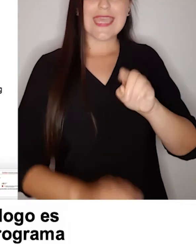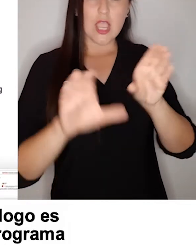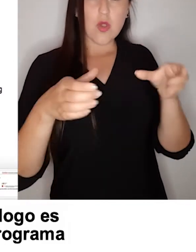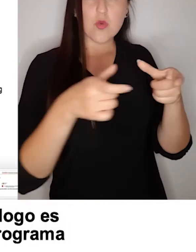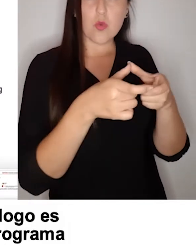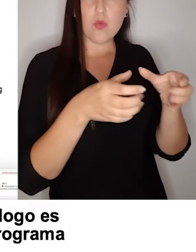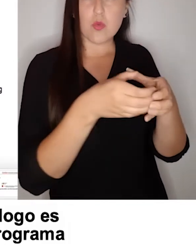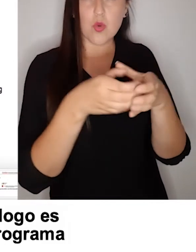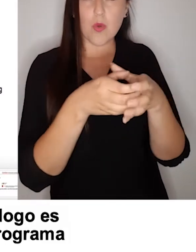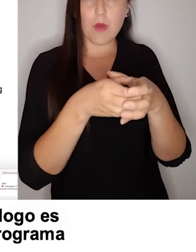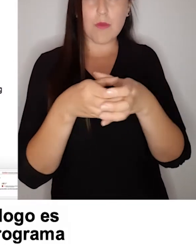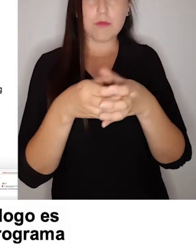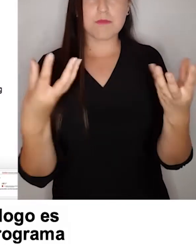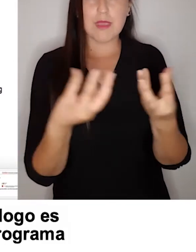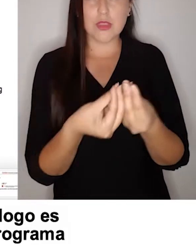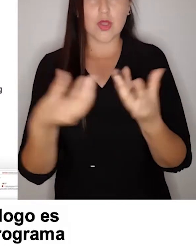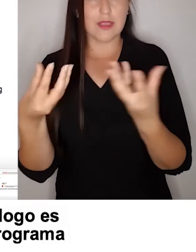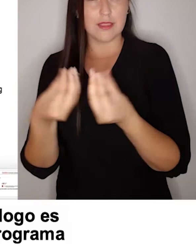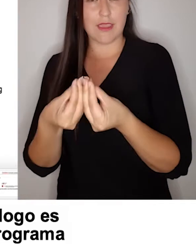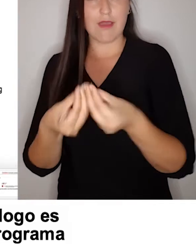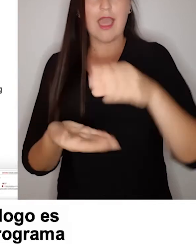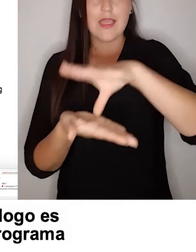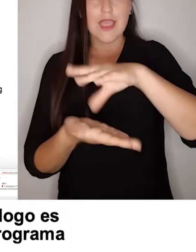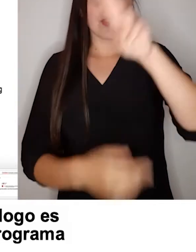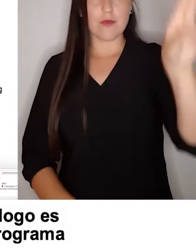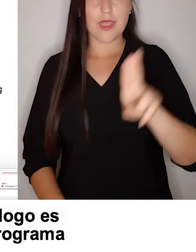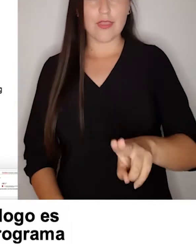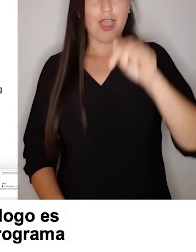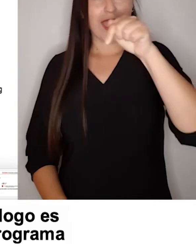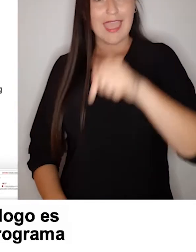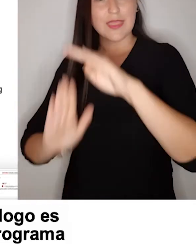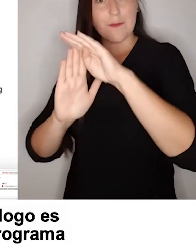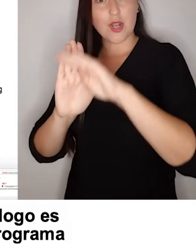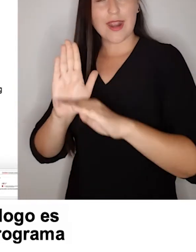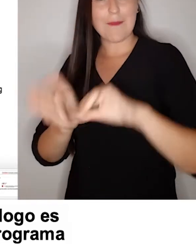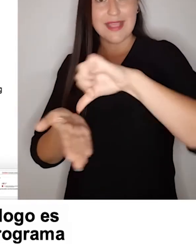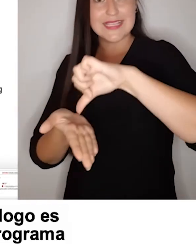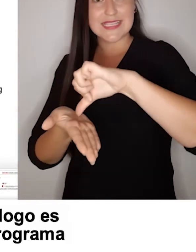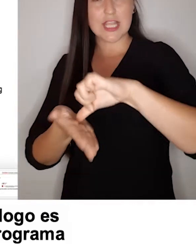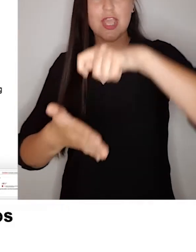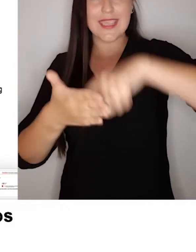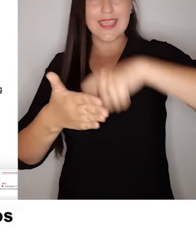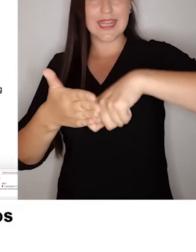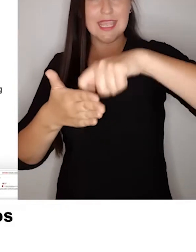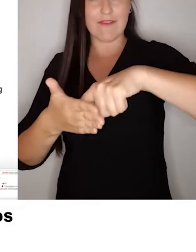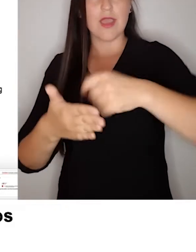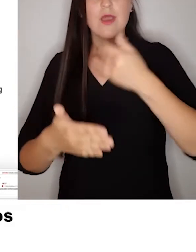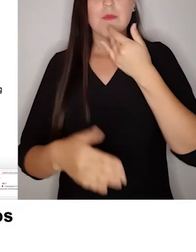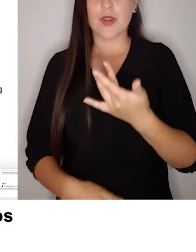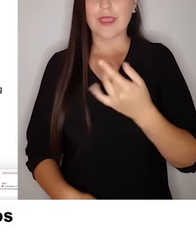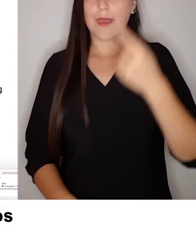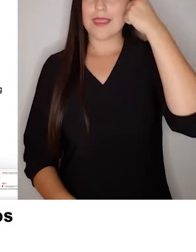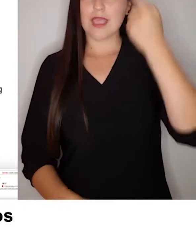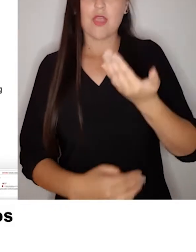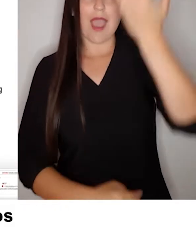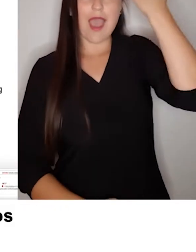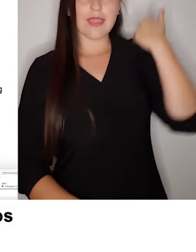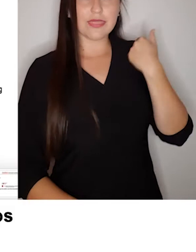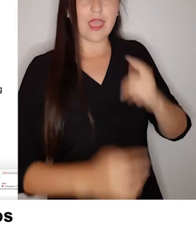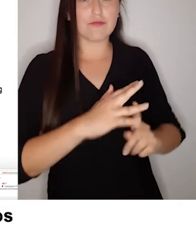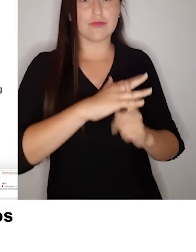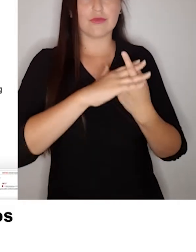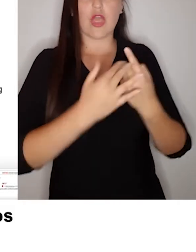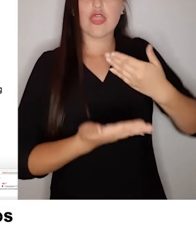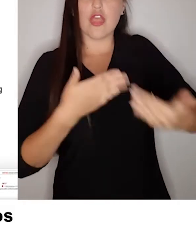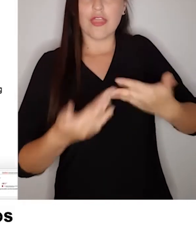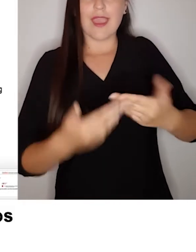The Nansen Center for Peace and Dialogue is one of the centers that enroll the program regionally, as we are